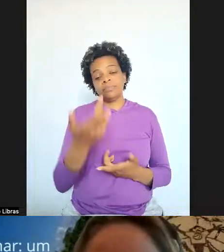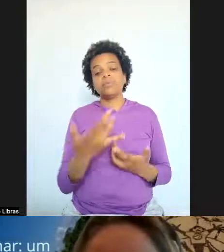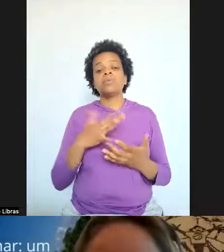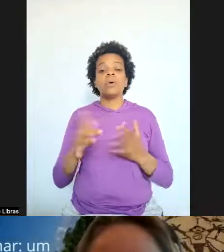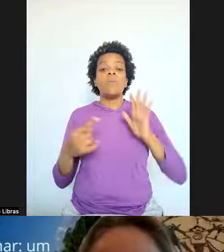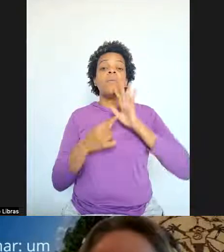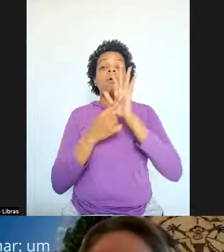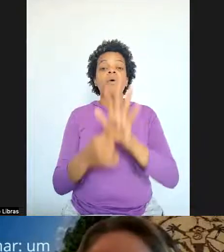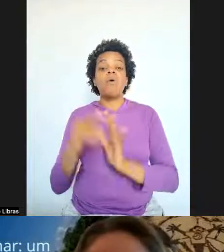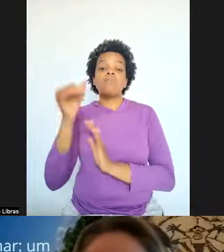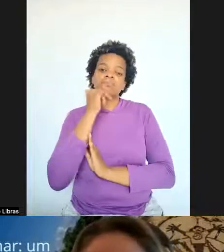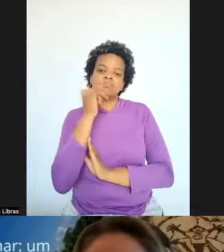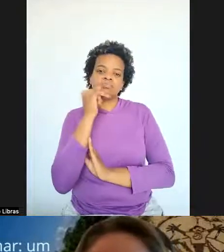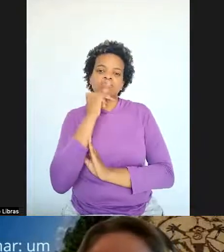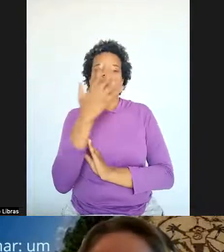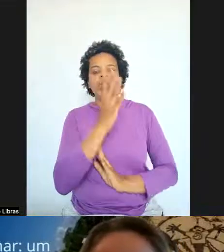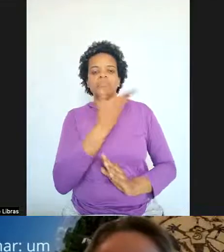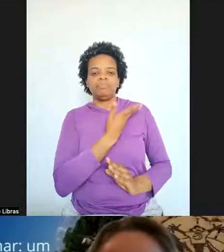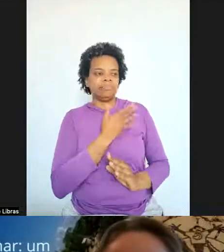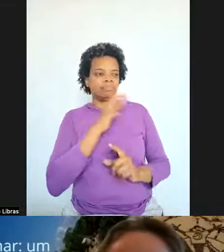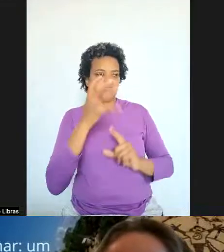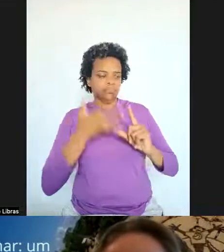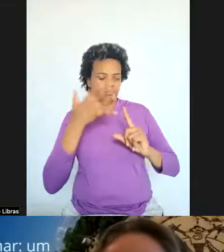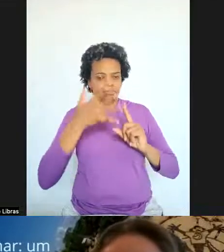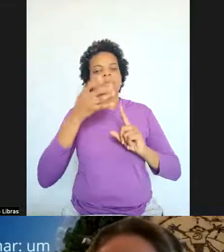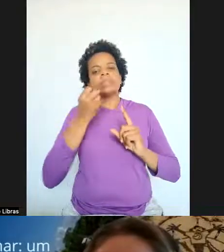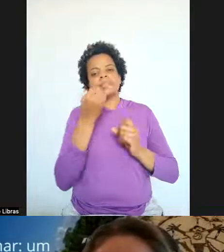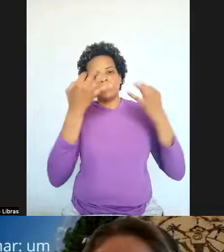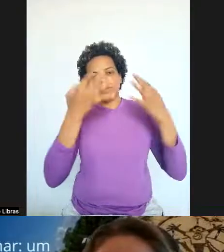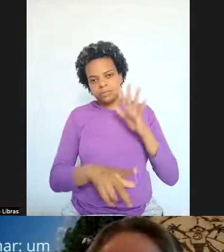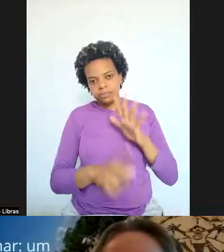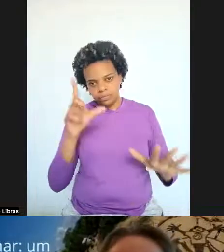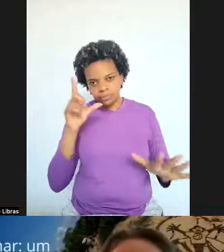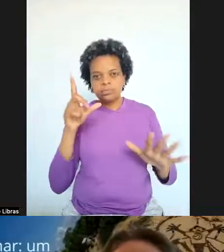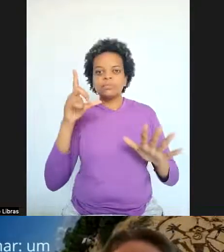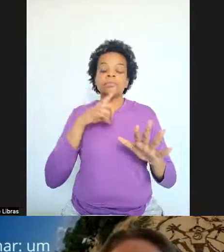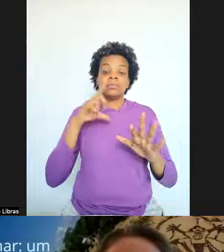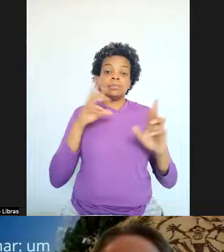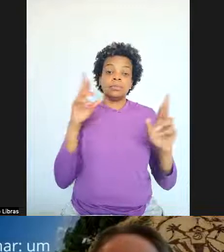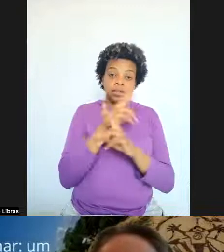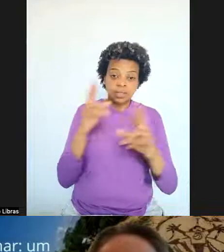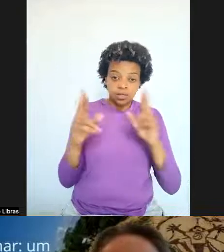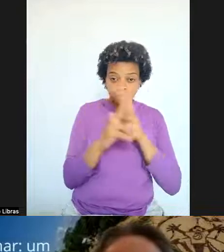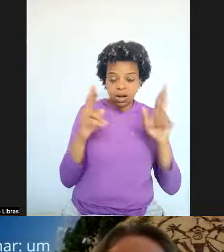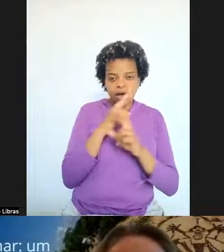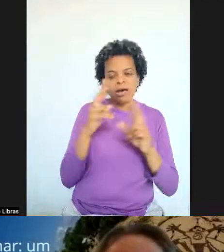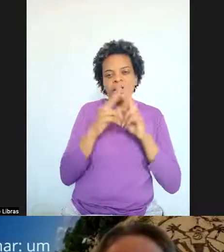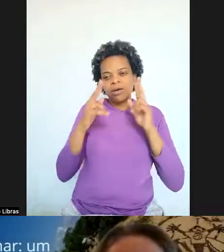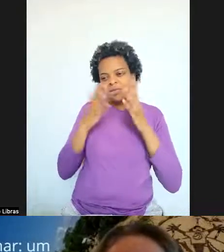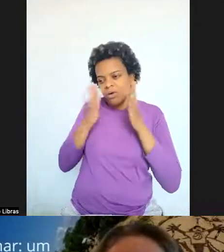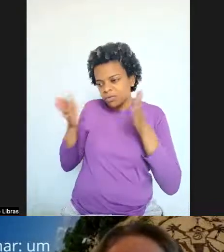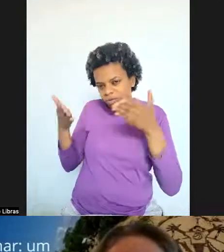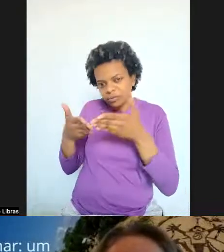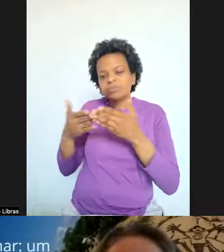Here we have some examples, some colleagues mentioned, but through a different perspective, more related to their